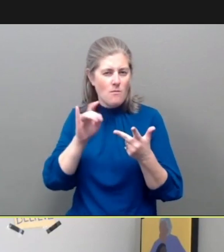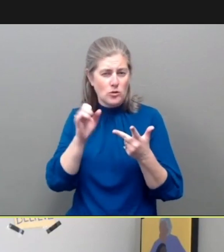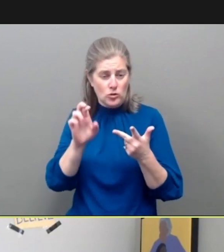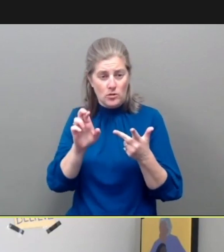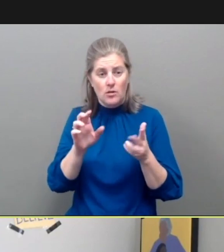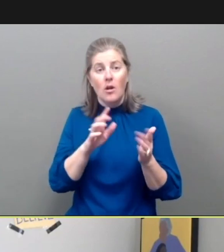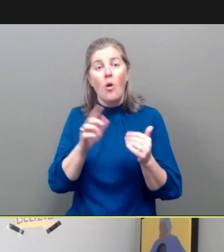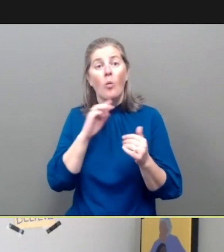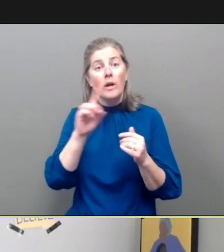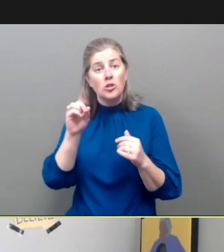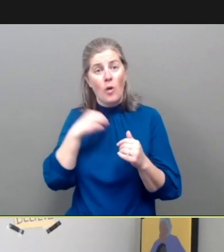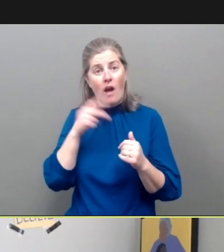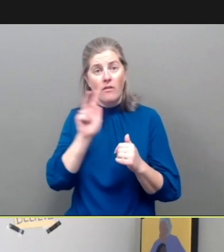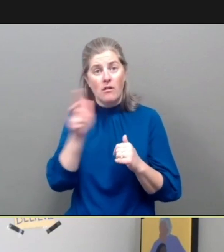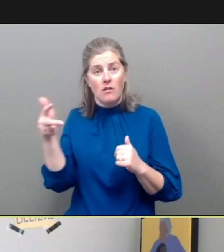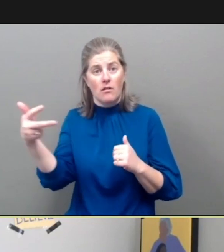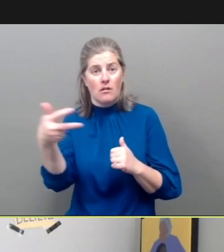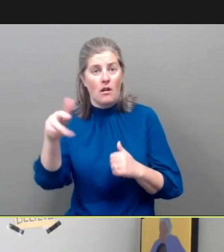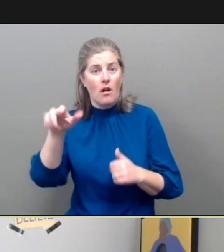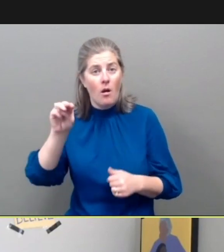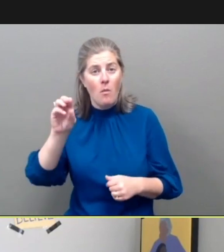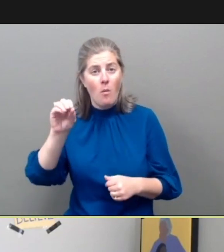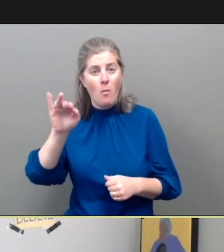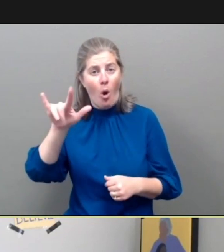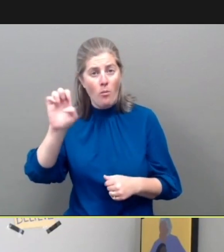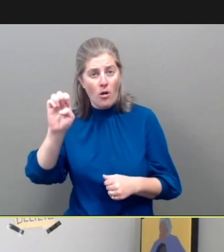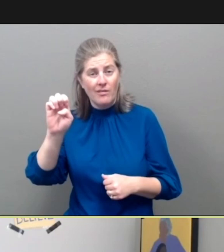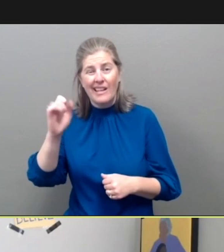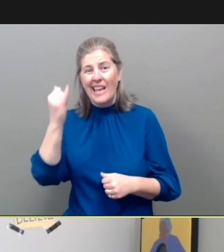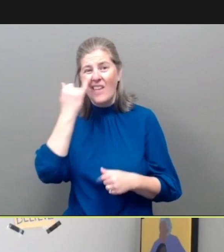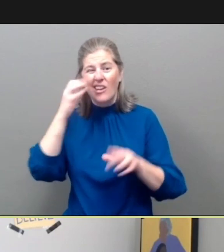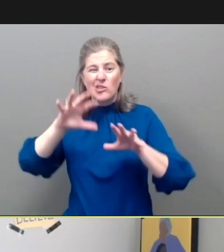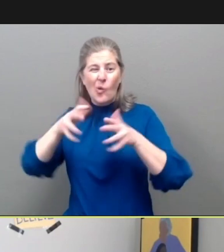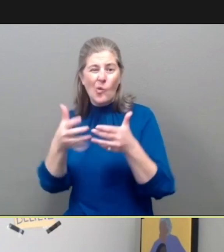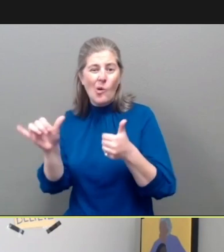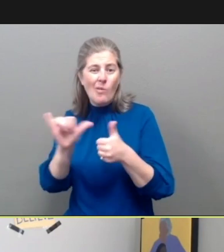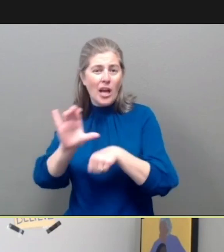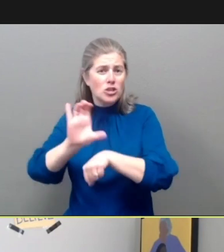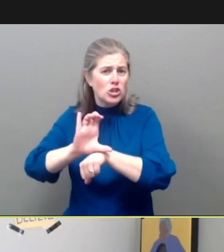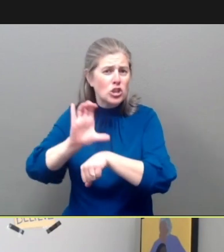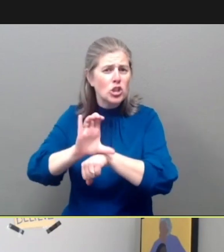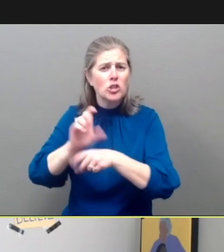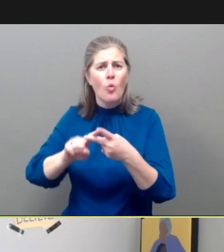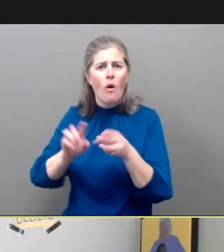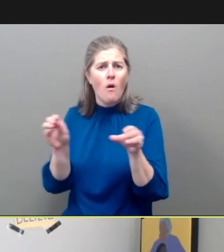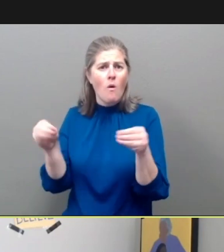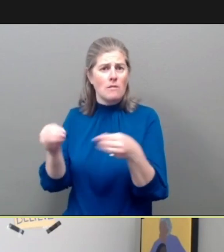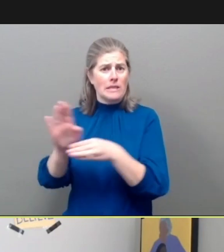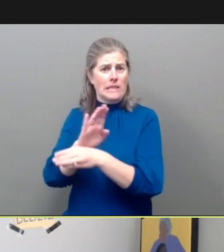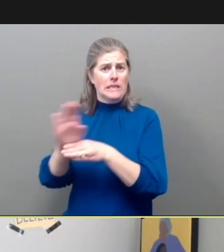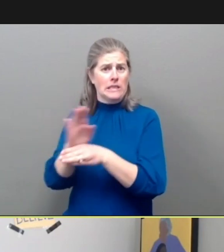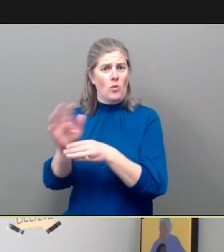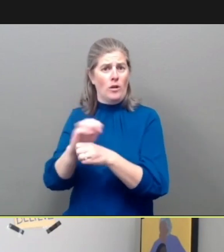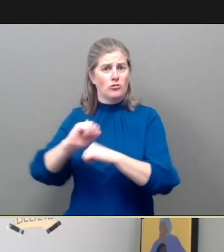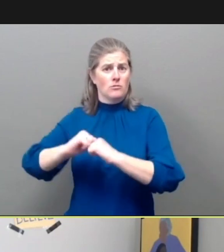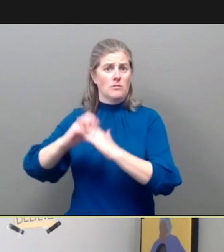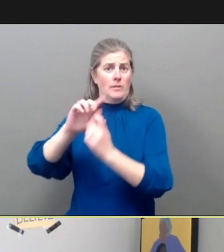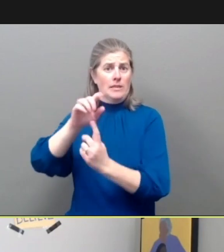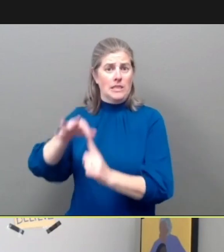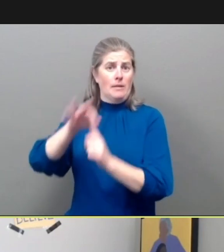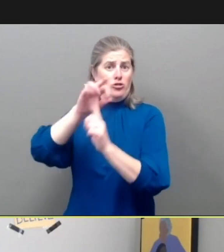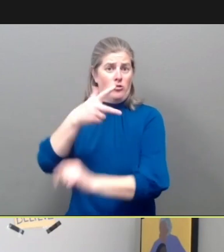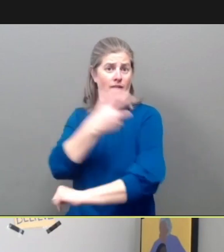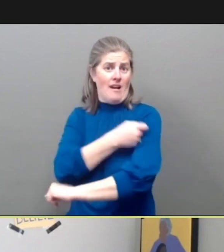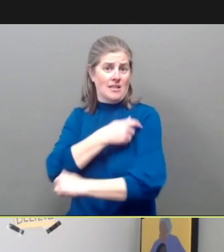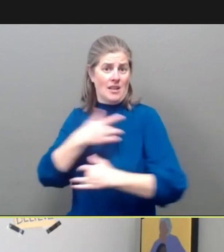mobile vaccine sites. So if it's a group like a church or an organization that wants to have a special vaccine